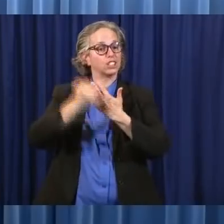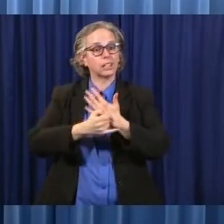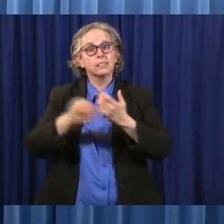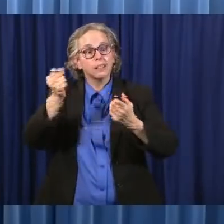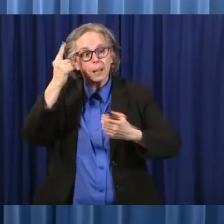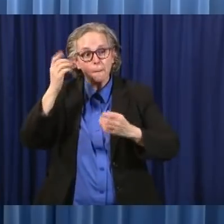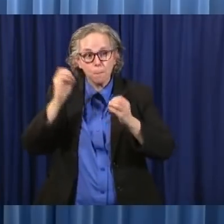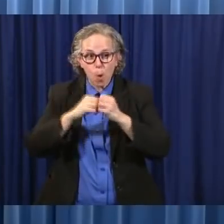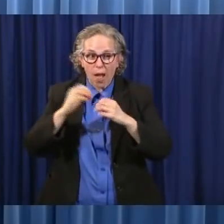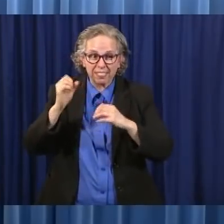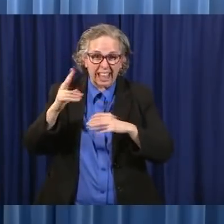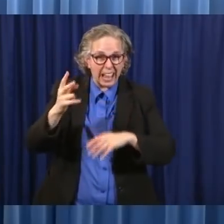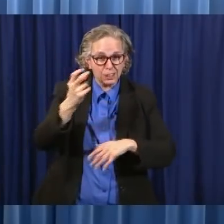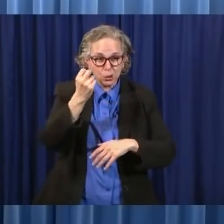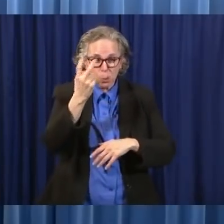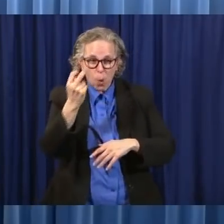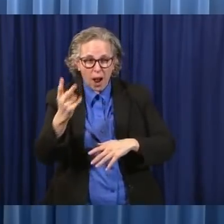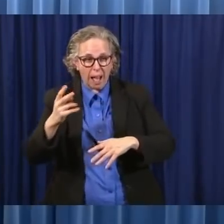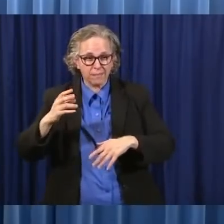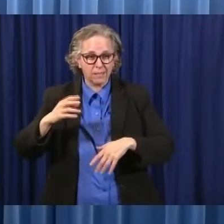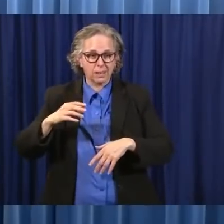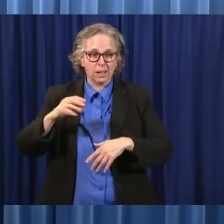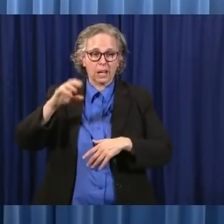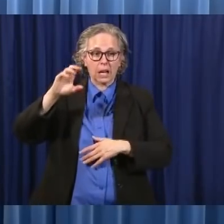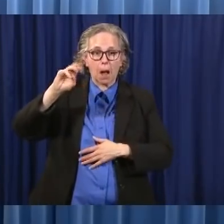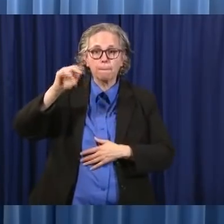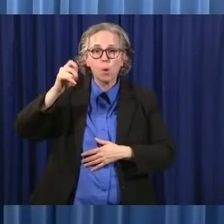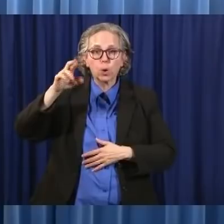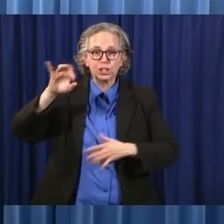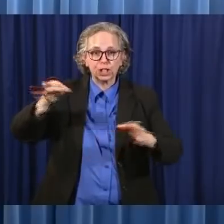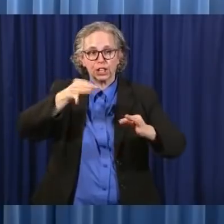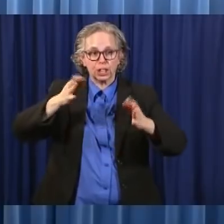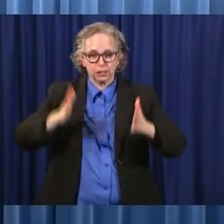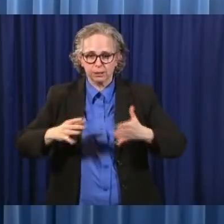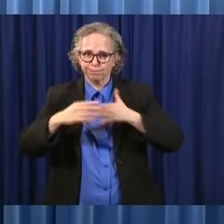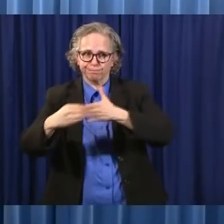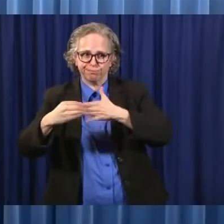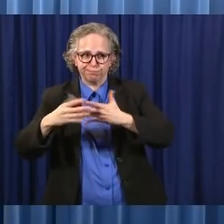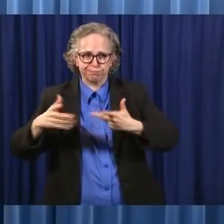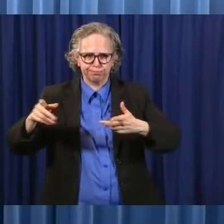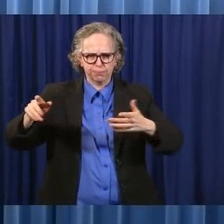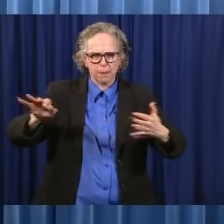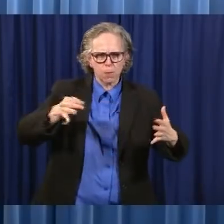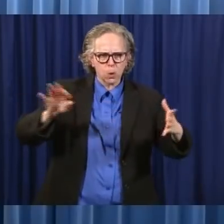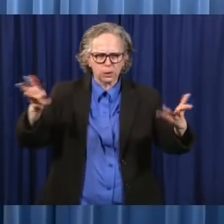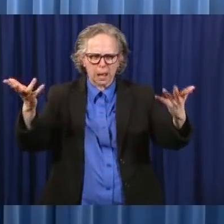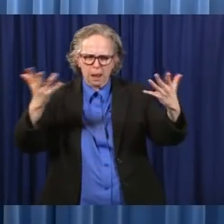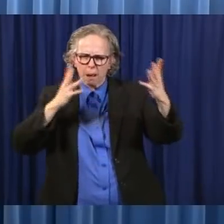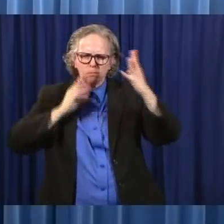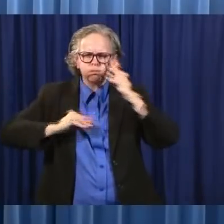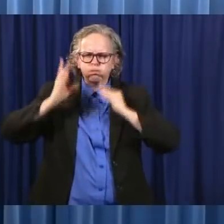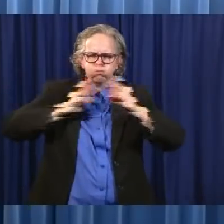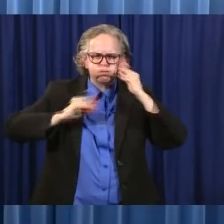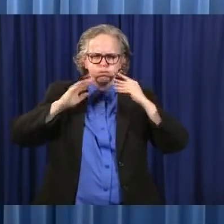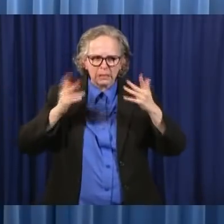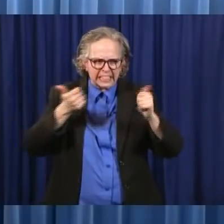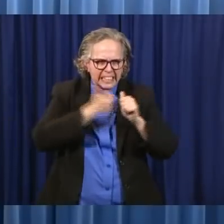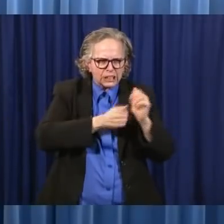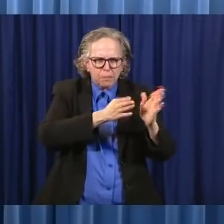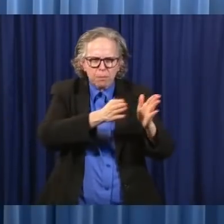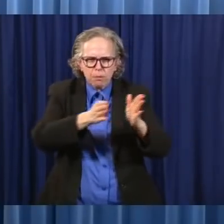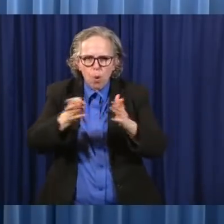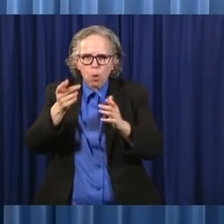representing a diverse range of personal and musical backgrounds will write one-minute fanfares for individual musicians of their choice